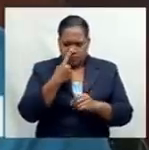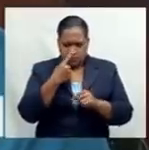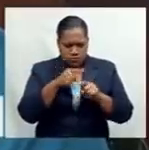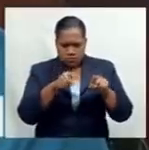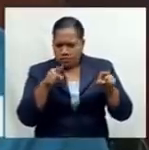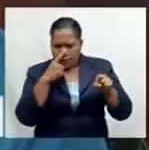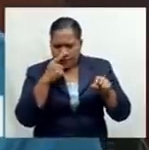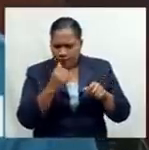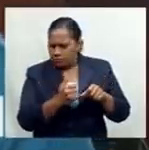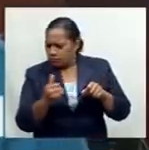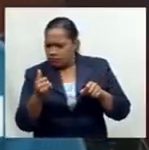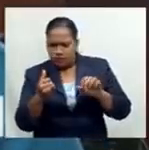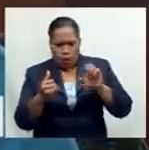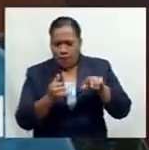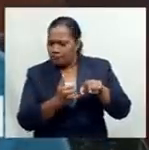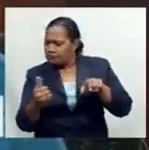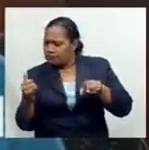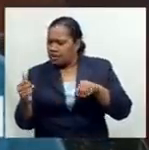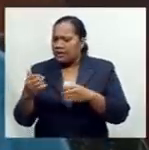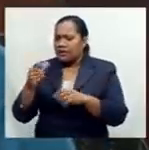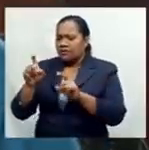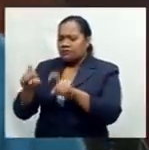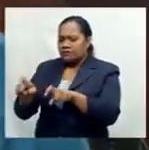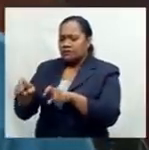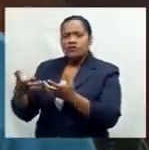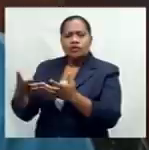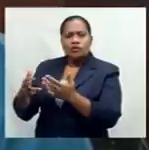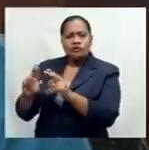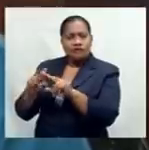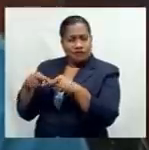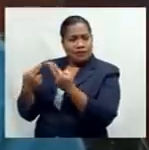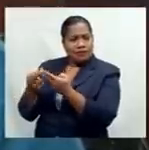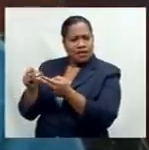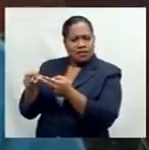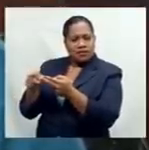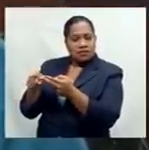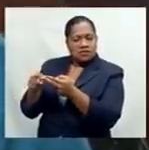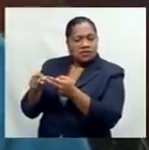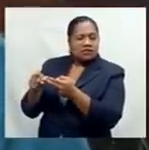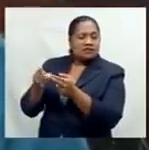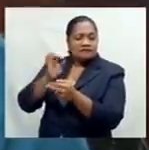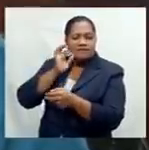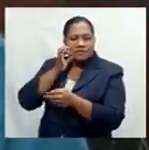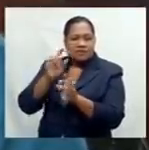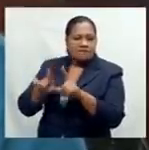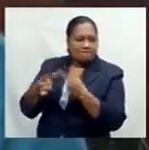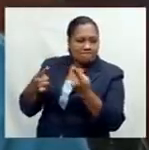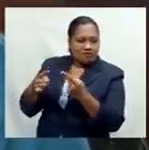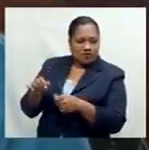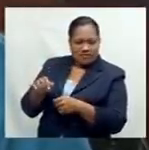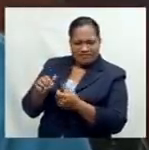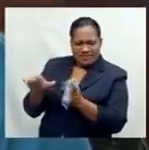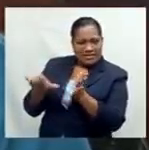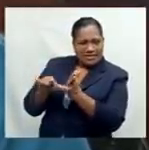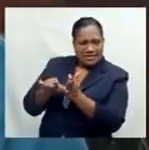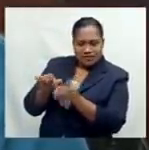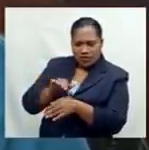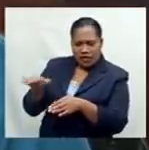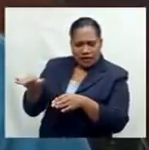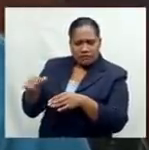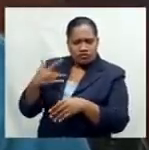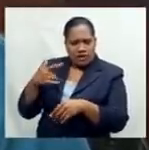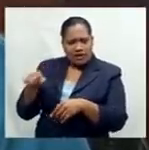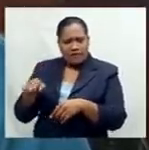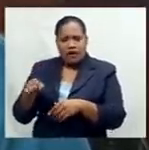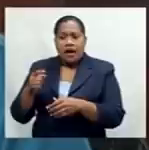their home to come and stay with a relative, it's a little difficult for them to adapt. And the end result is